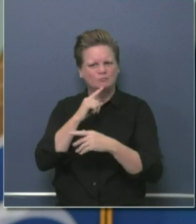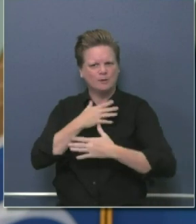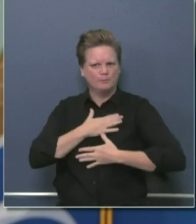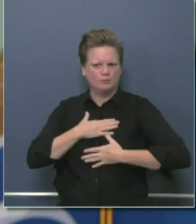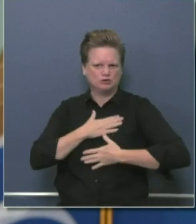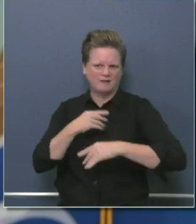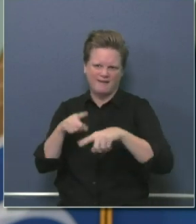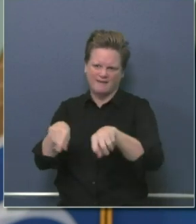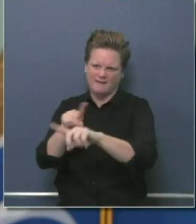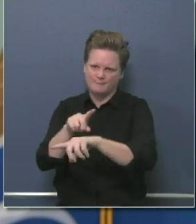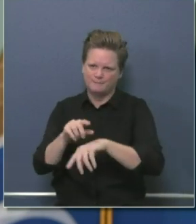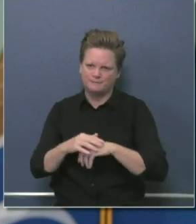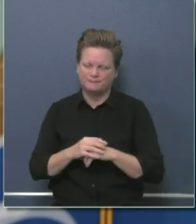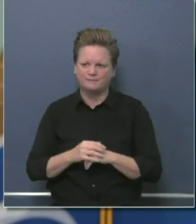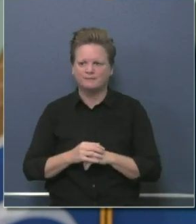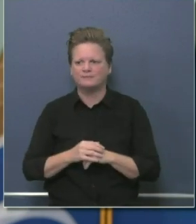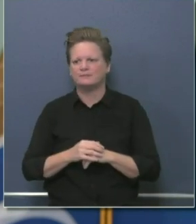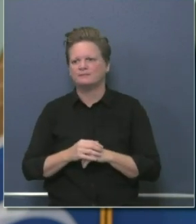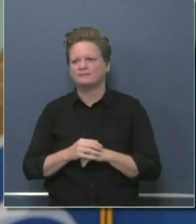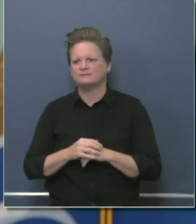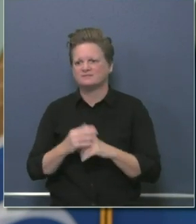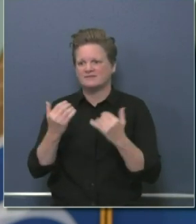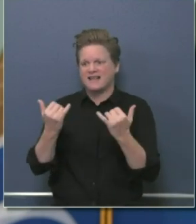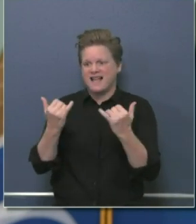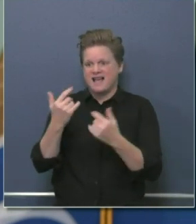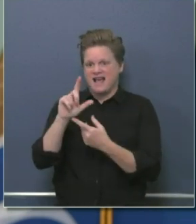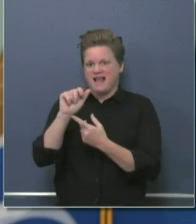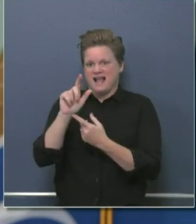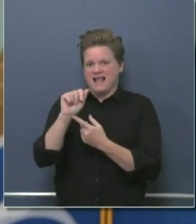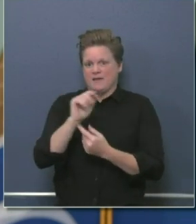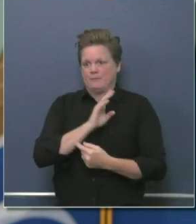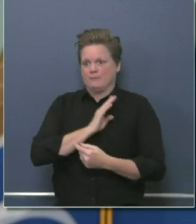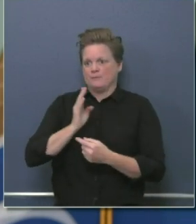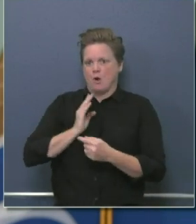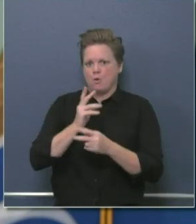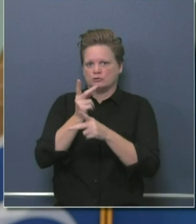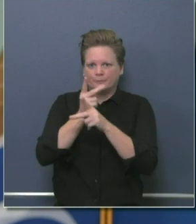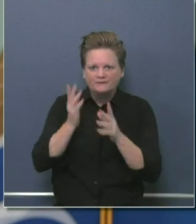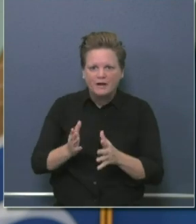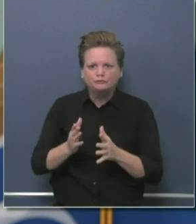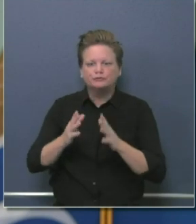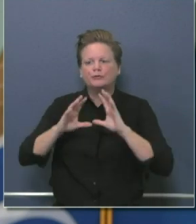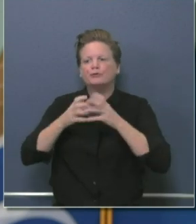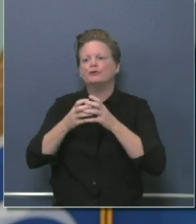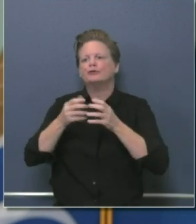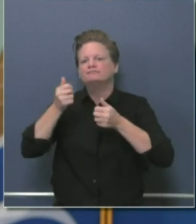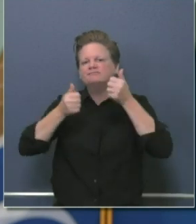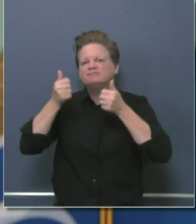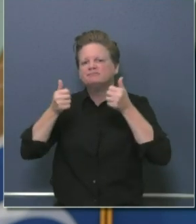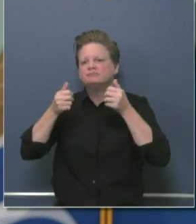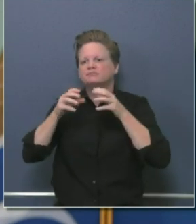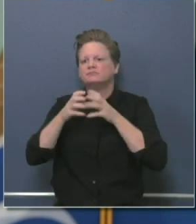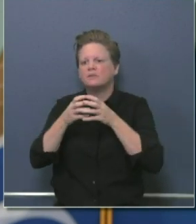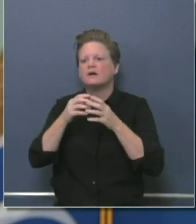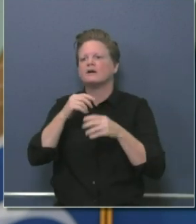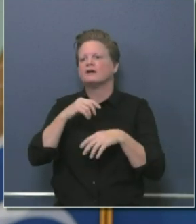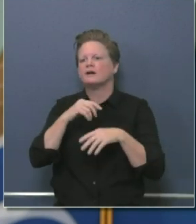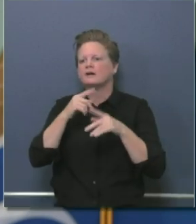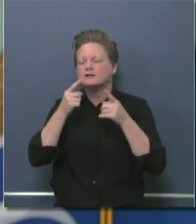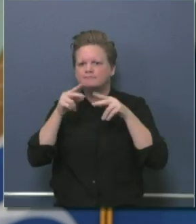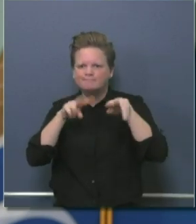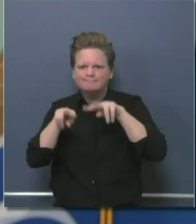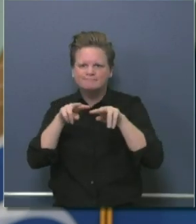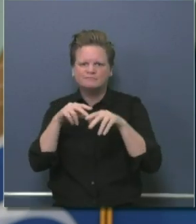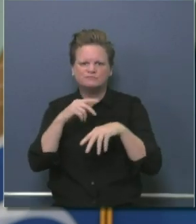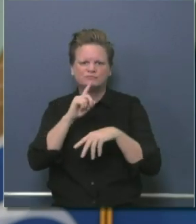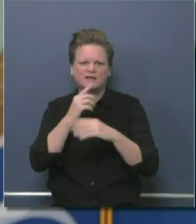night, and now with their county administrator, we're working on some final points. But again, that's the spirit of our time